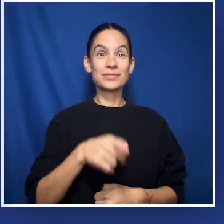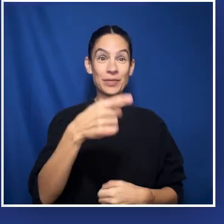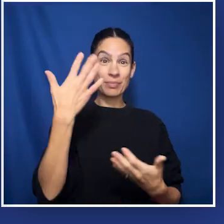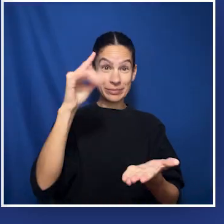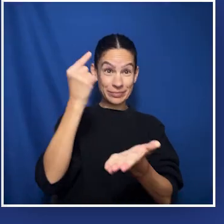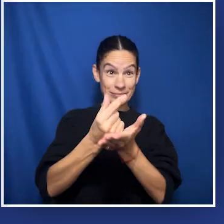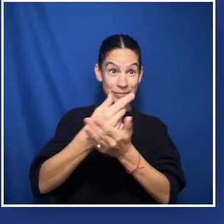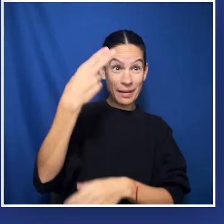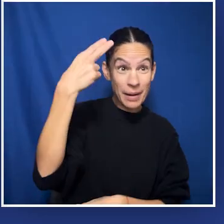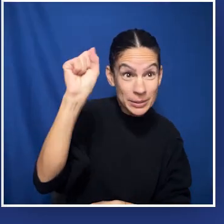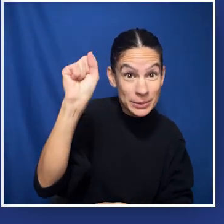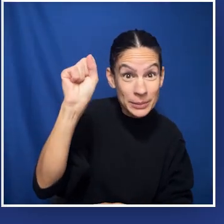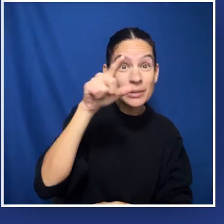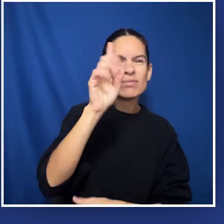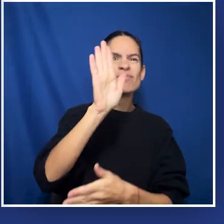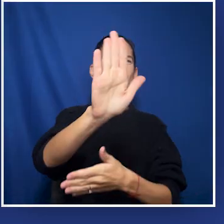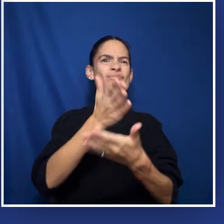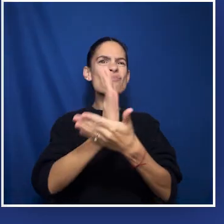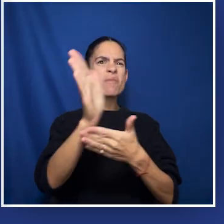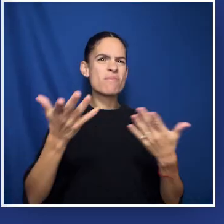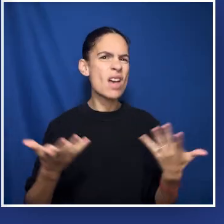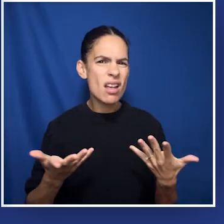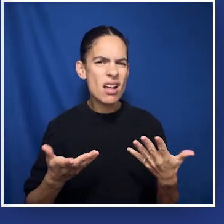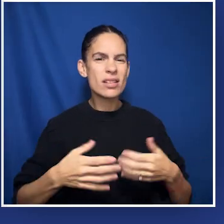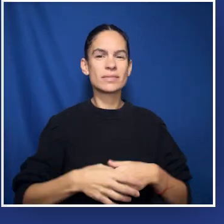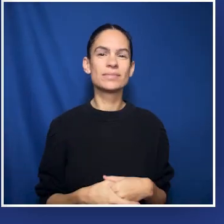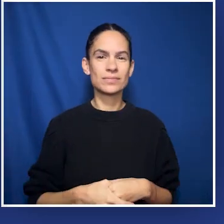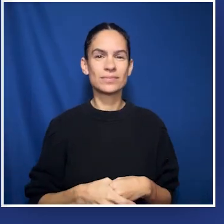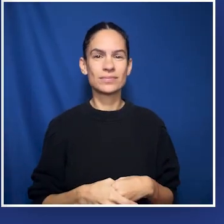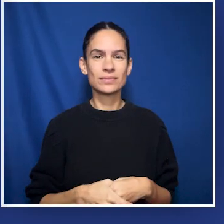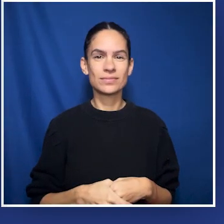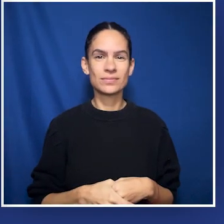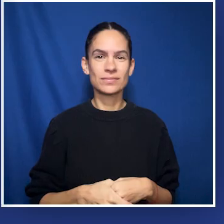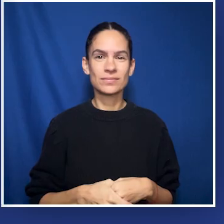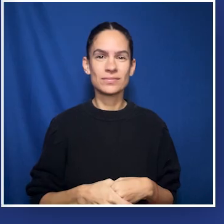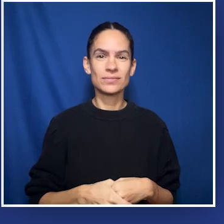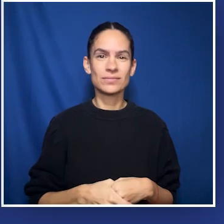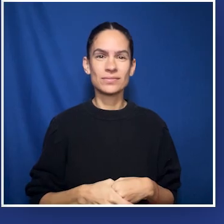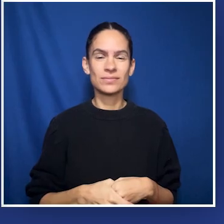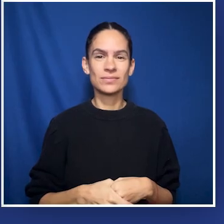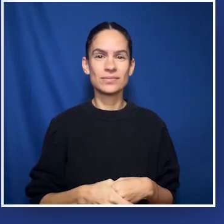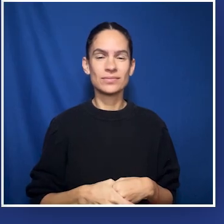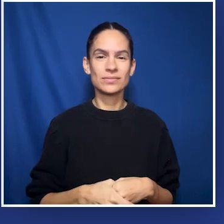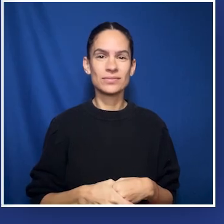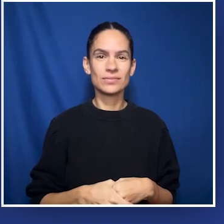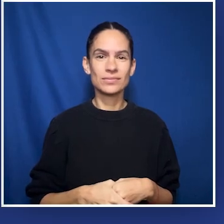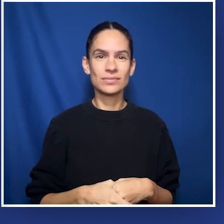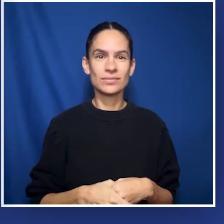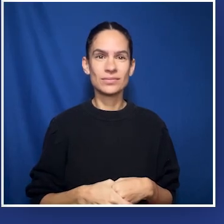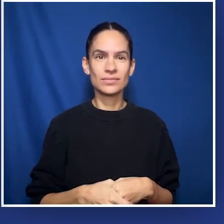What are the rights of students transitioning from high school? Animated characters appear throughout the video, showing the concepts that the